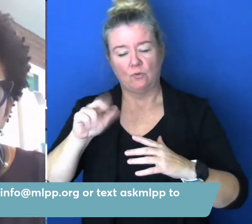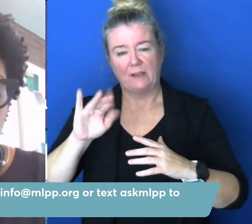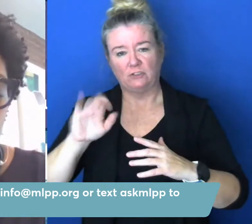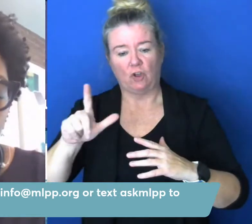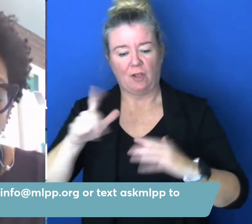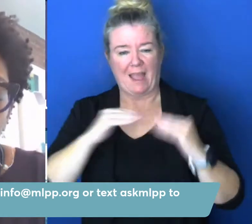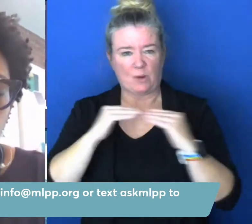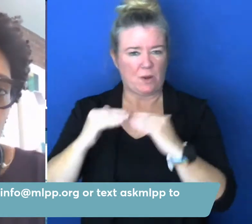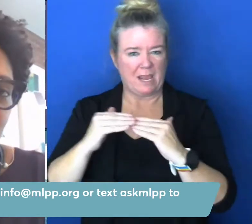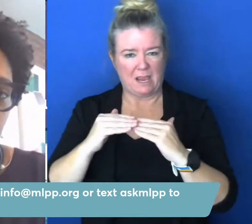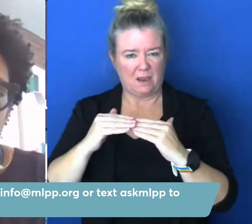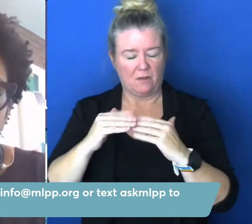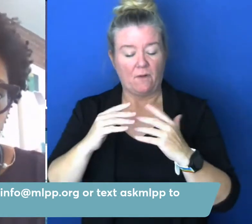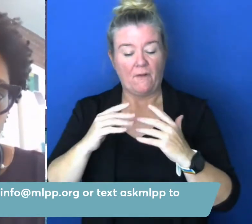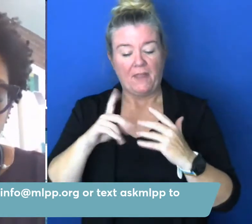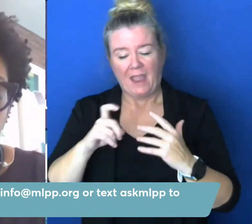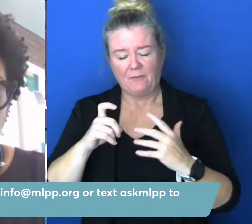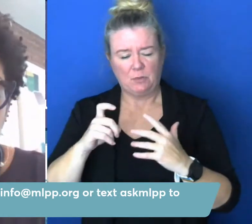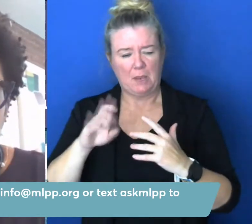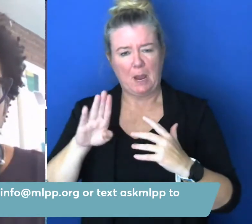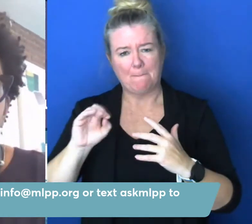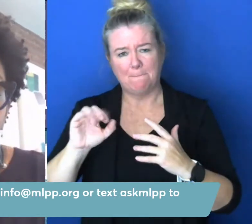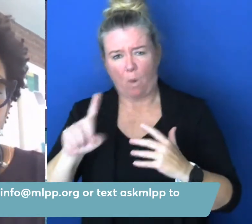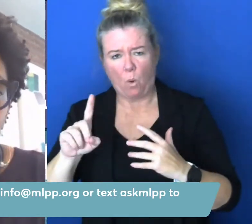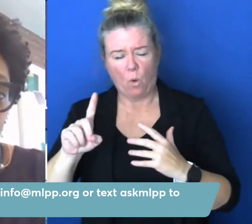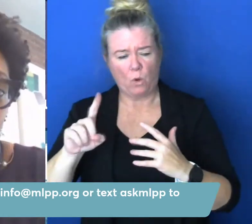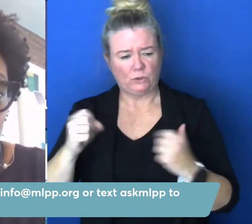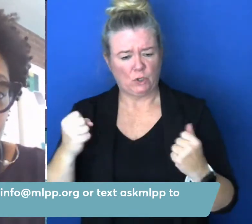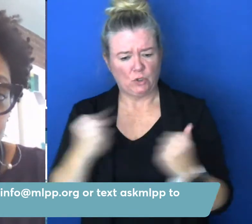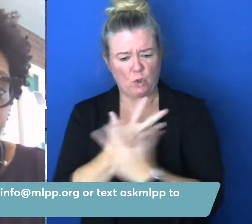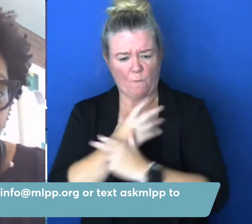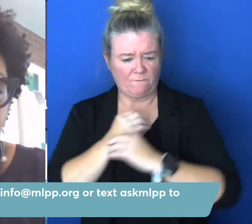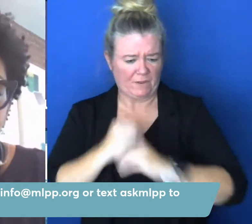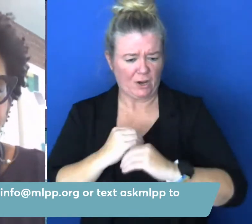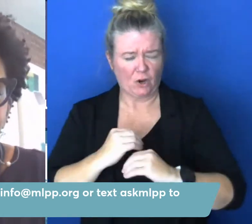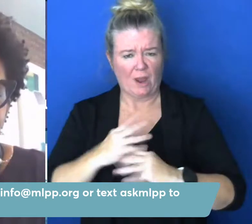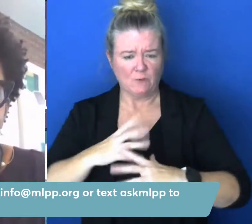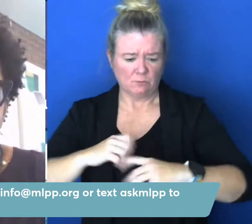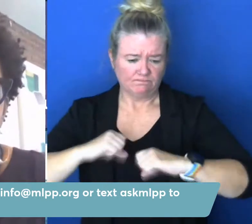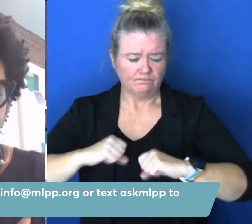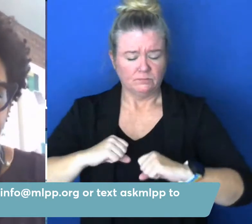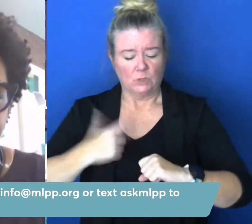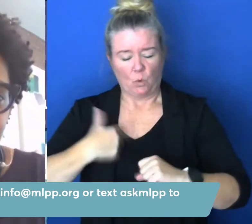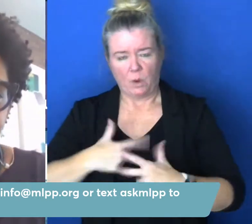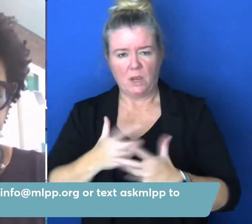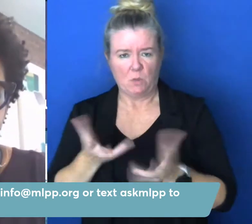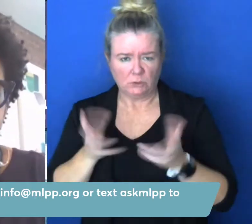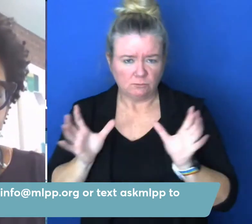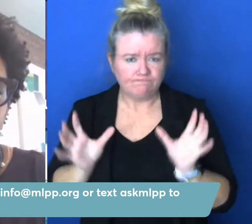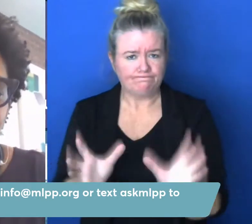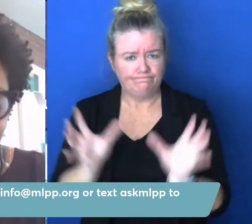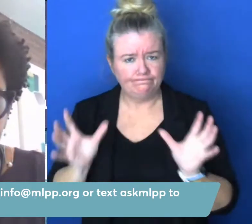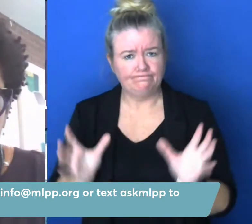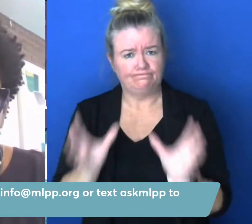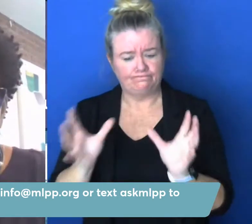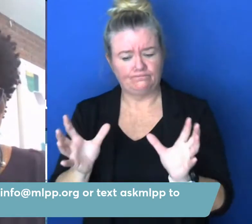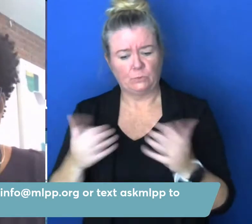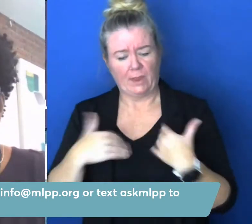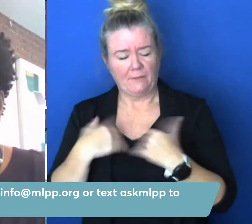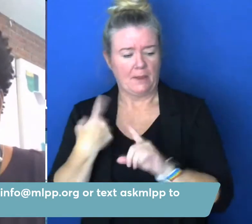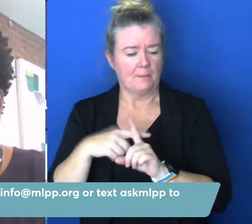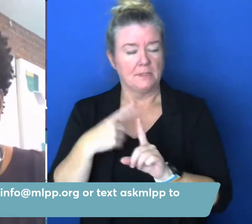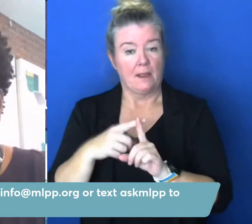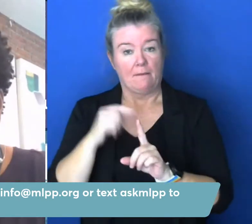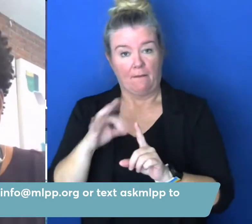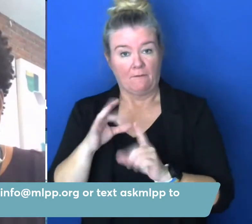risks, let's be bold, and let's be fearless. And of course, we are the protagonists, so we have the upside